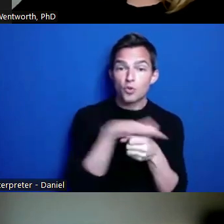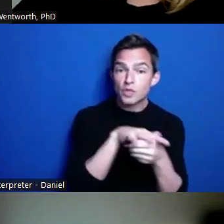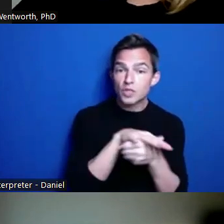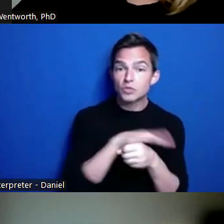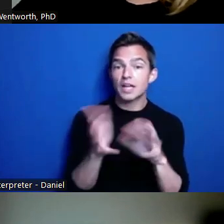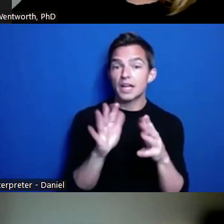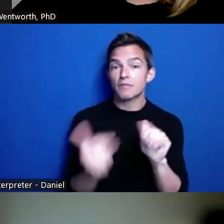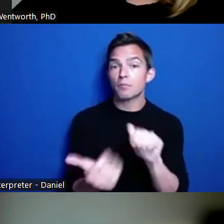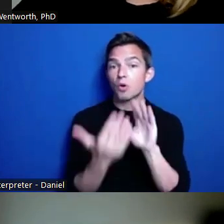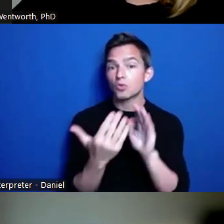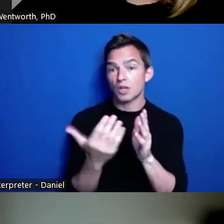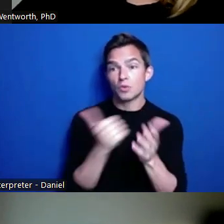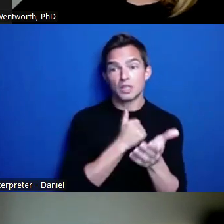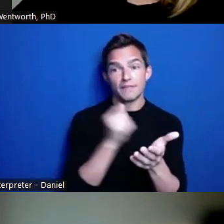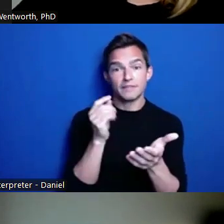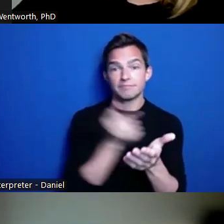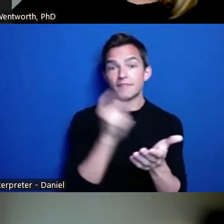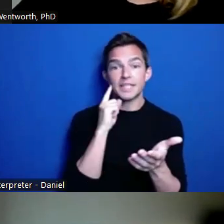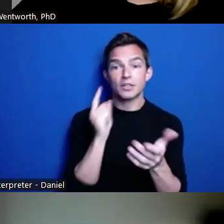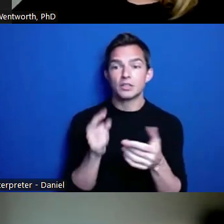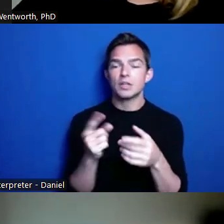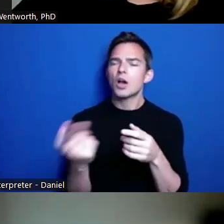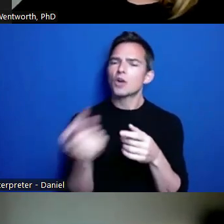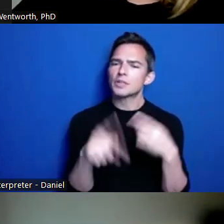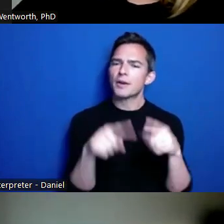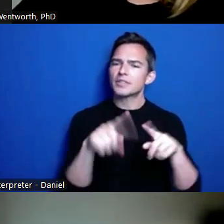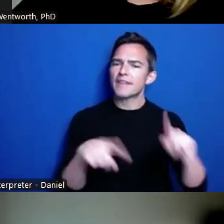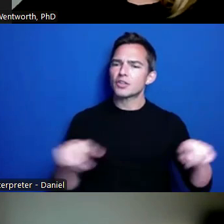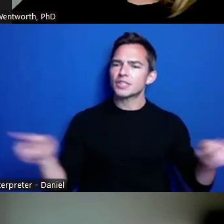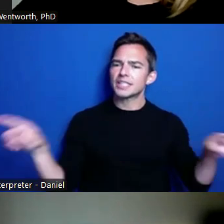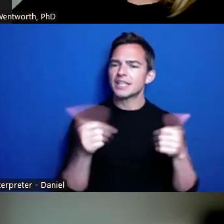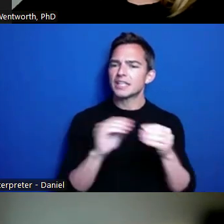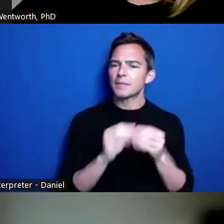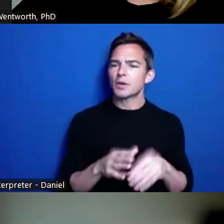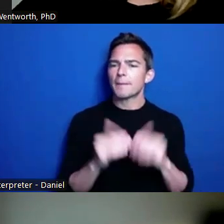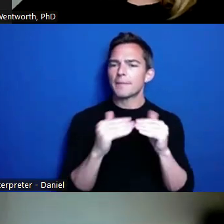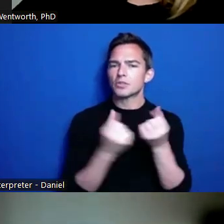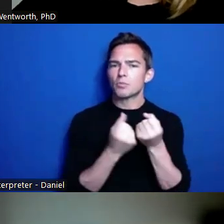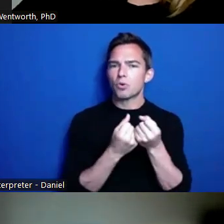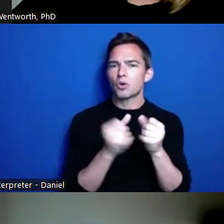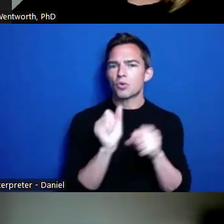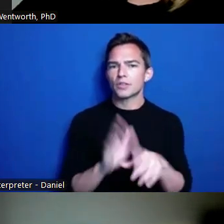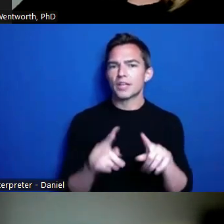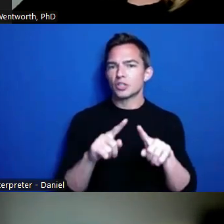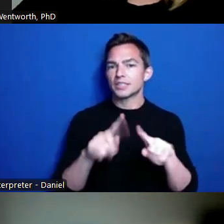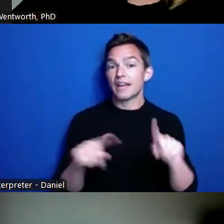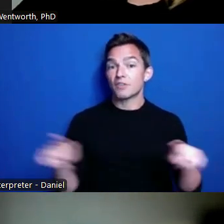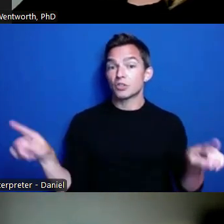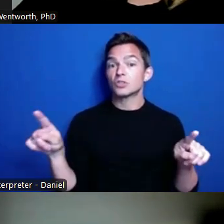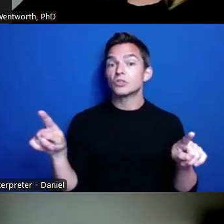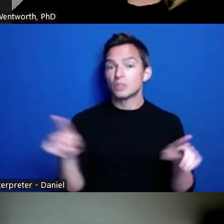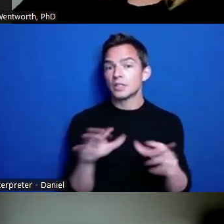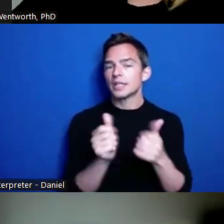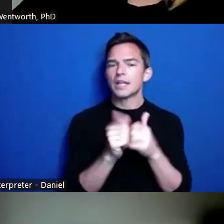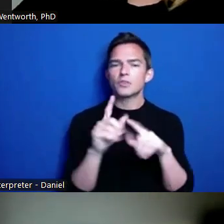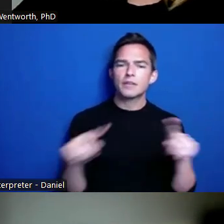approach. We have a question about diversity. Are there any numbers on peer support workers that are diverse, and how diverse is the employment in